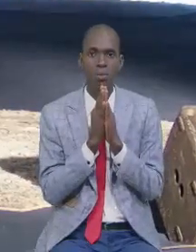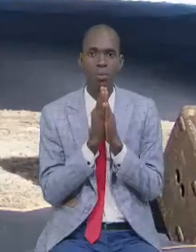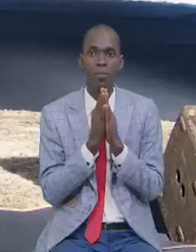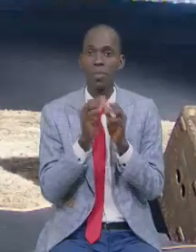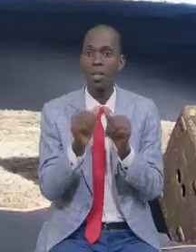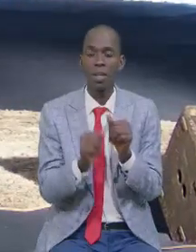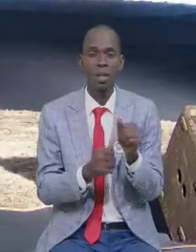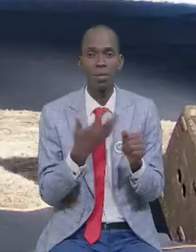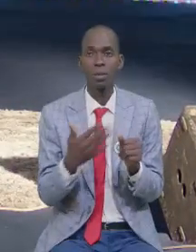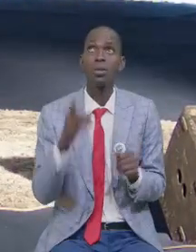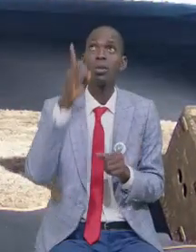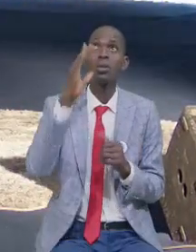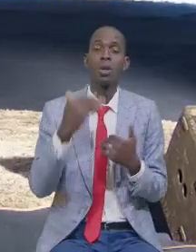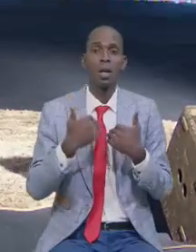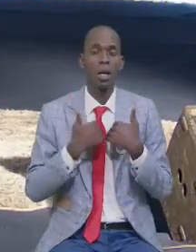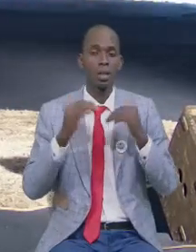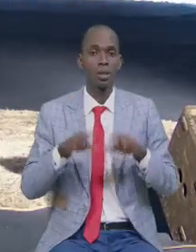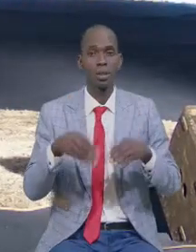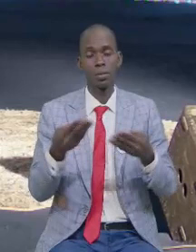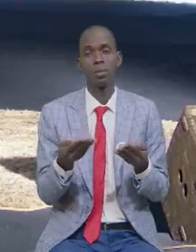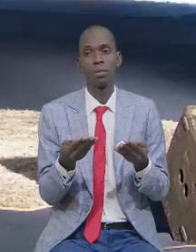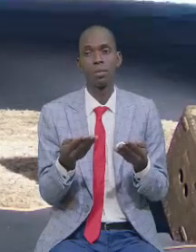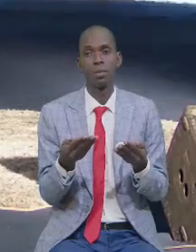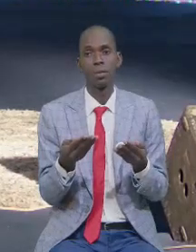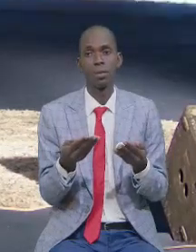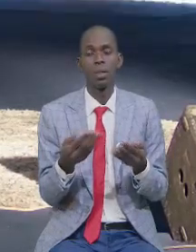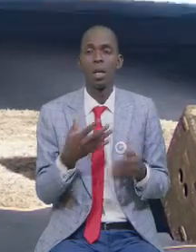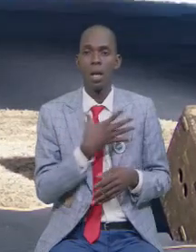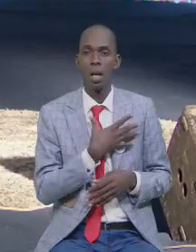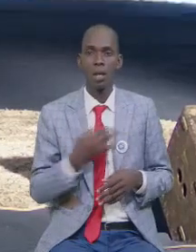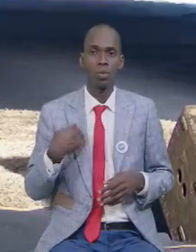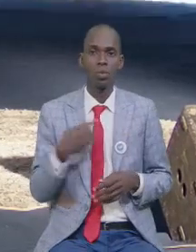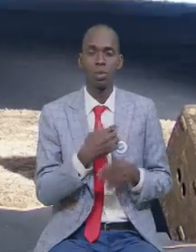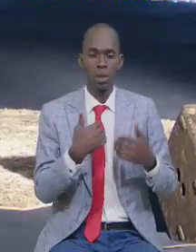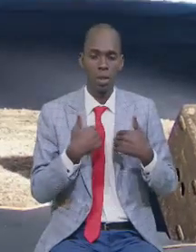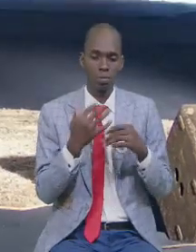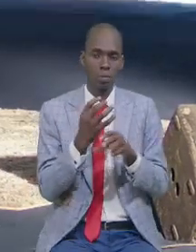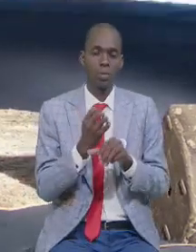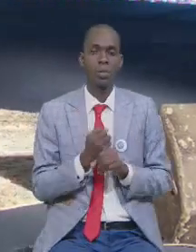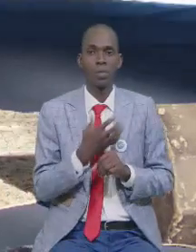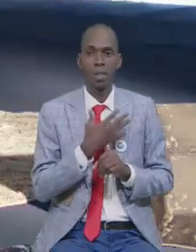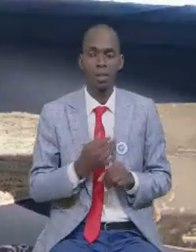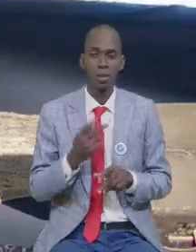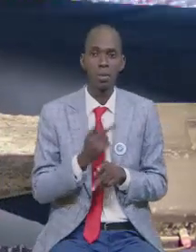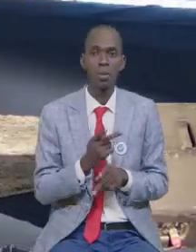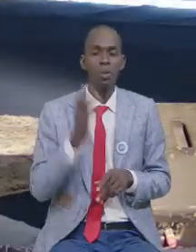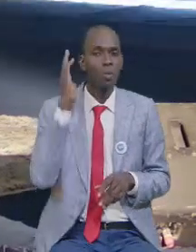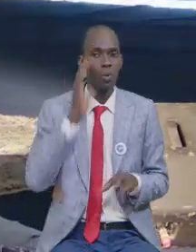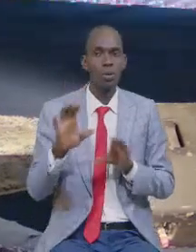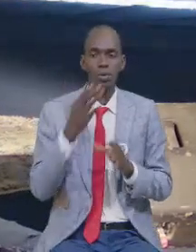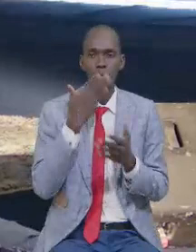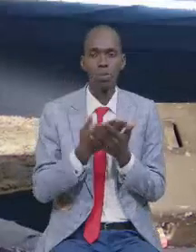everything God has given and we have received and we possess will do good in every